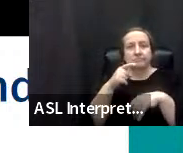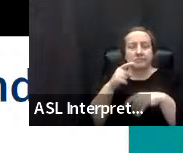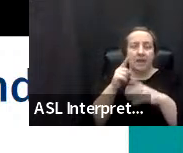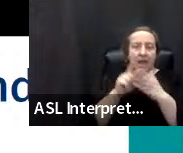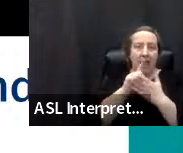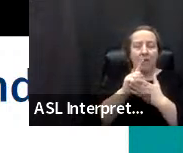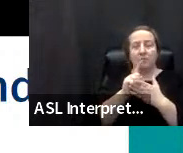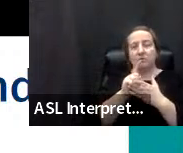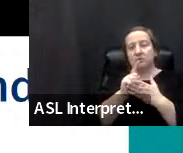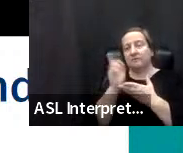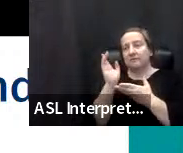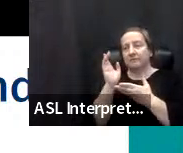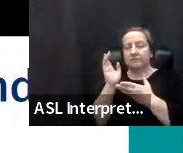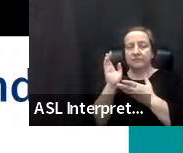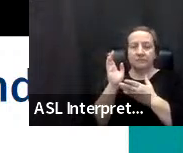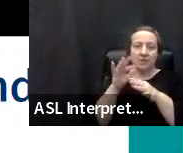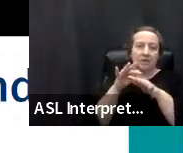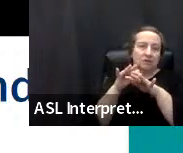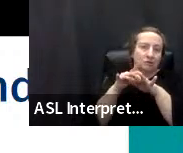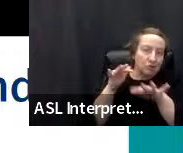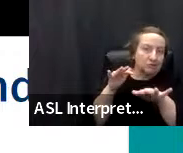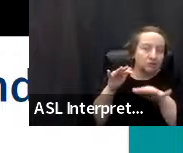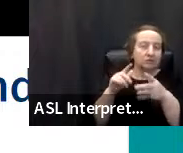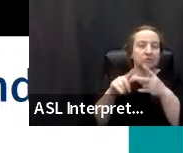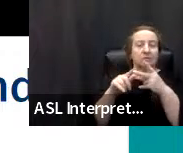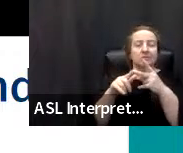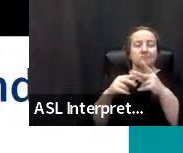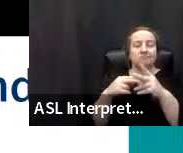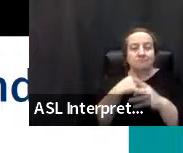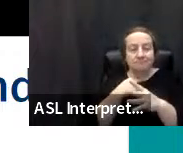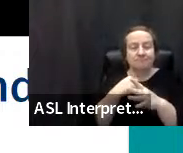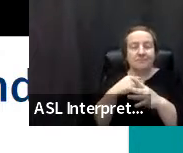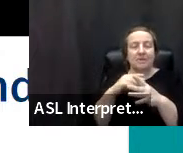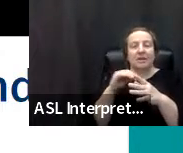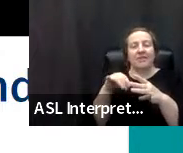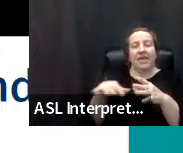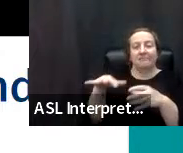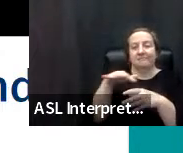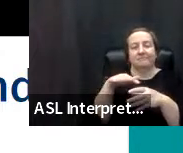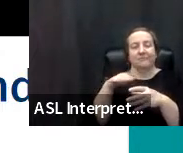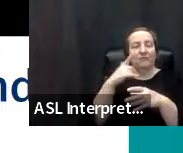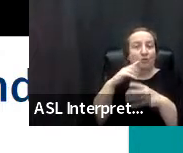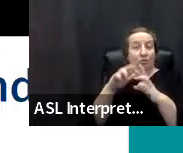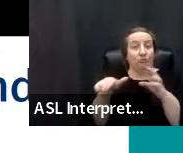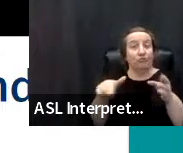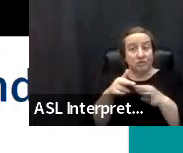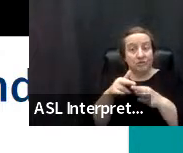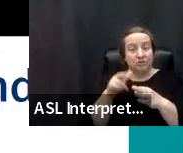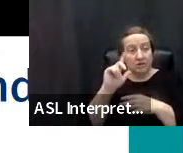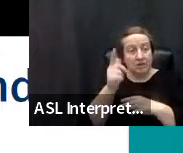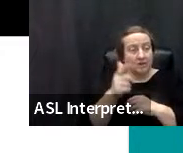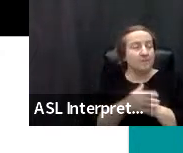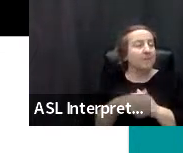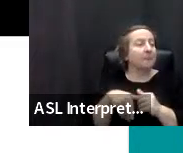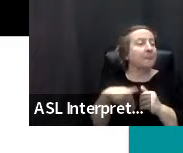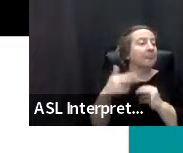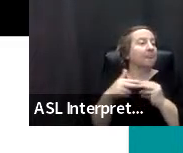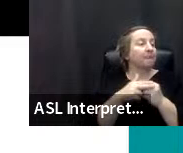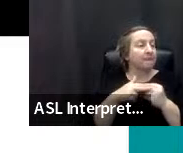bottlenecks that kind of exist in the kind of corridor as well as in the region a little later on some slides coming up. Next slide,